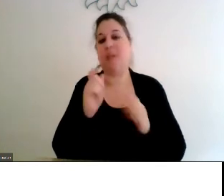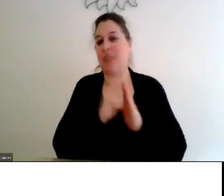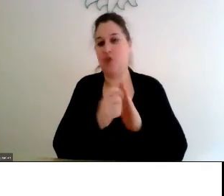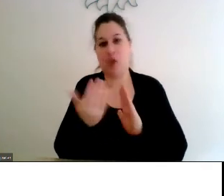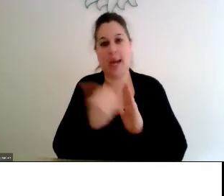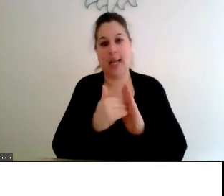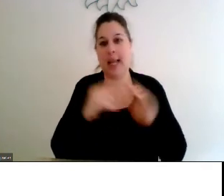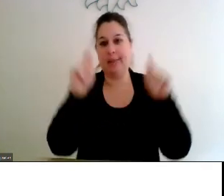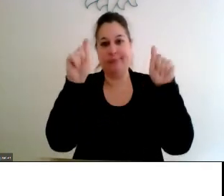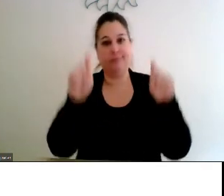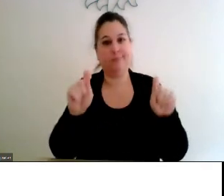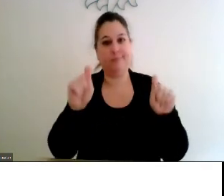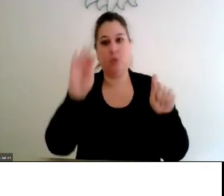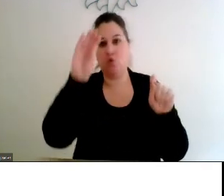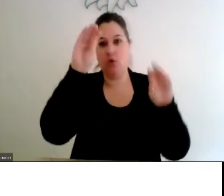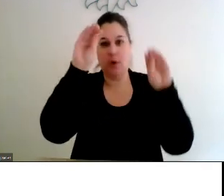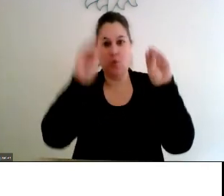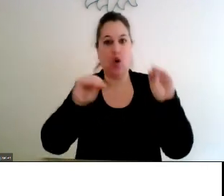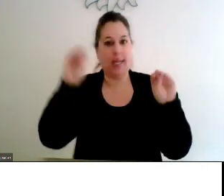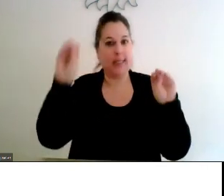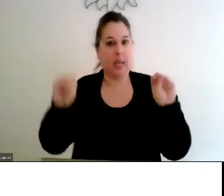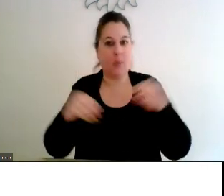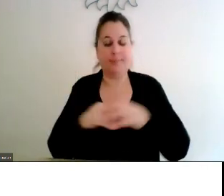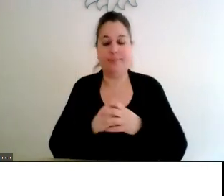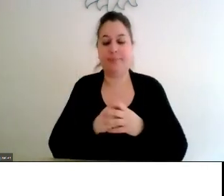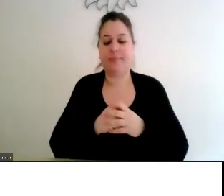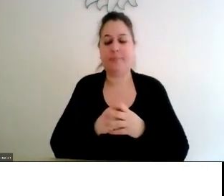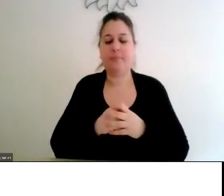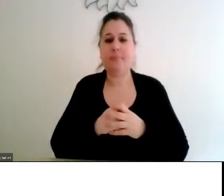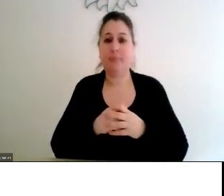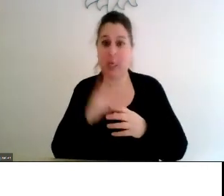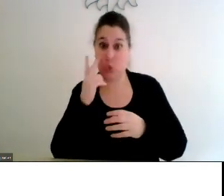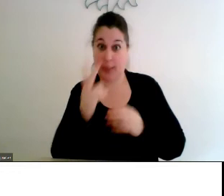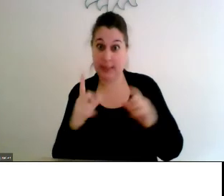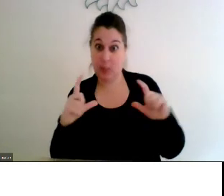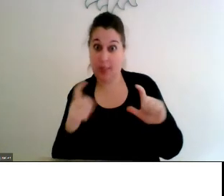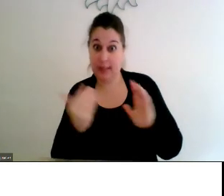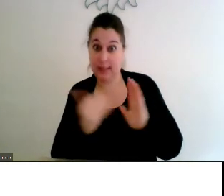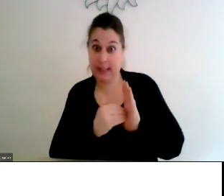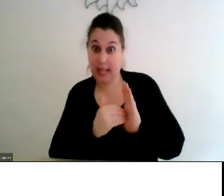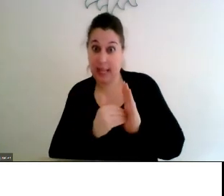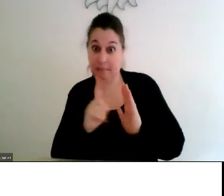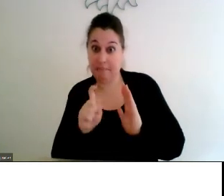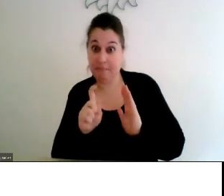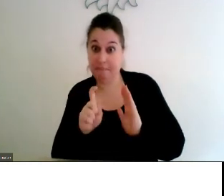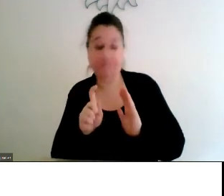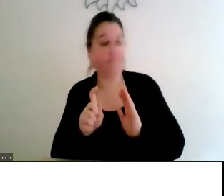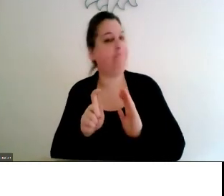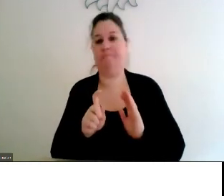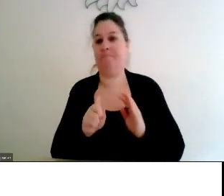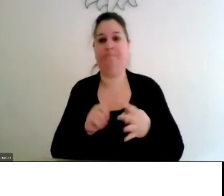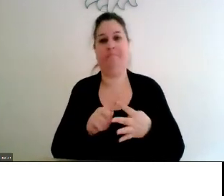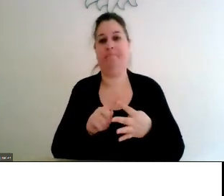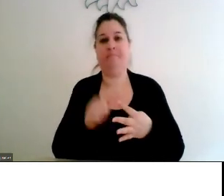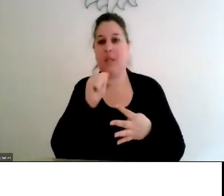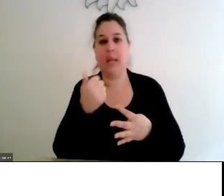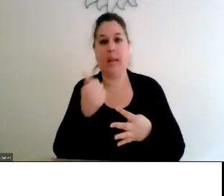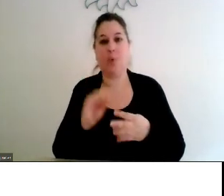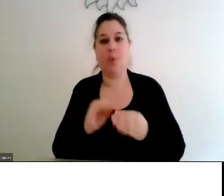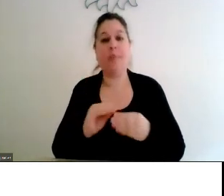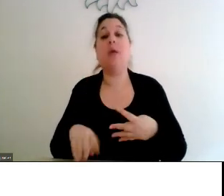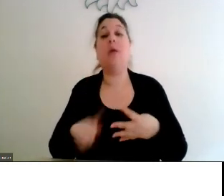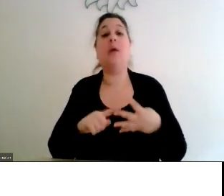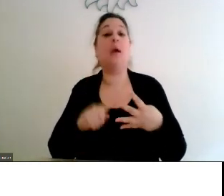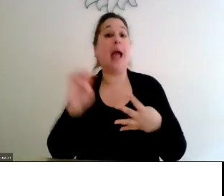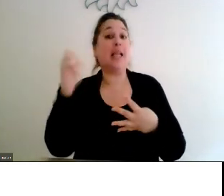now, do we see any more parentheses? I got to start back at the top. Do we see any more parentheses? Nope. Any exponents? Yes. 4